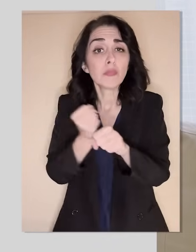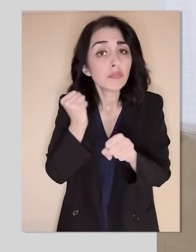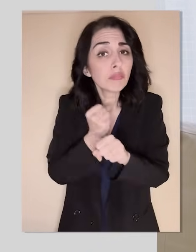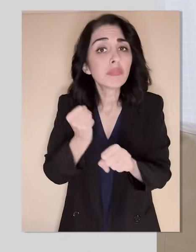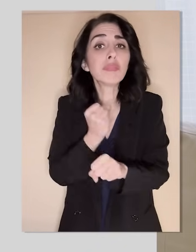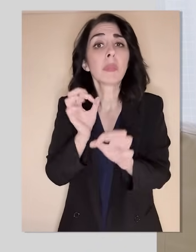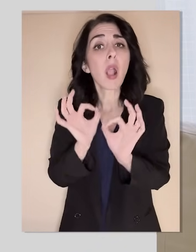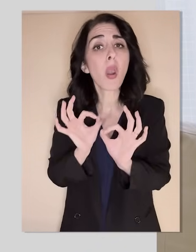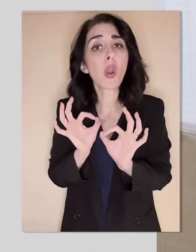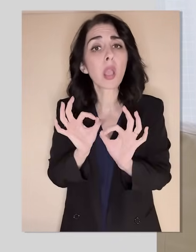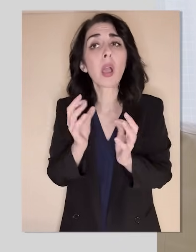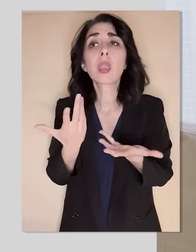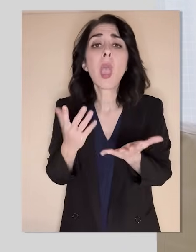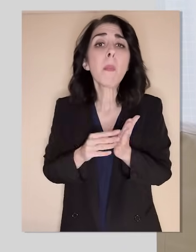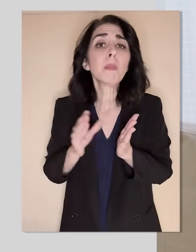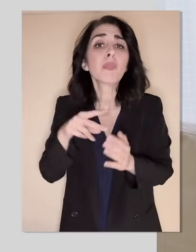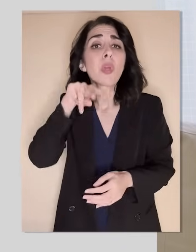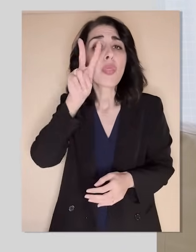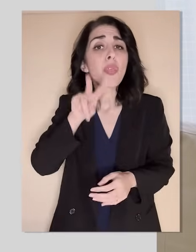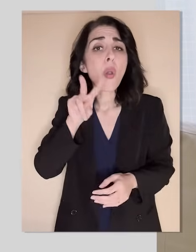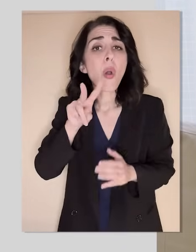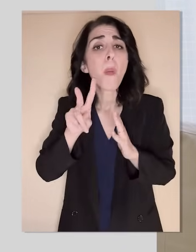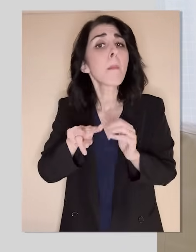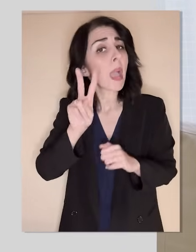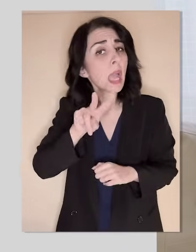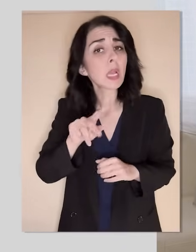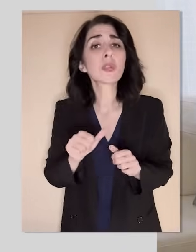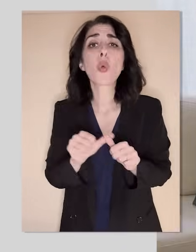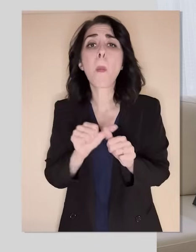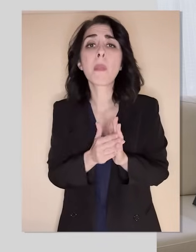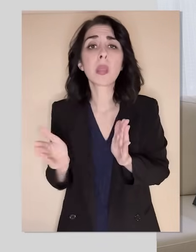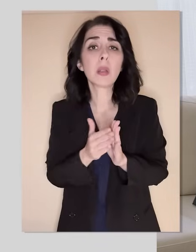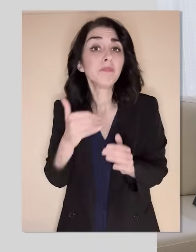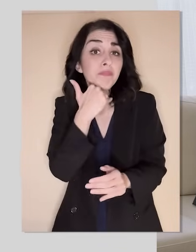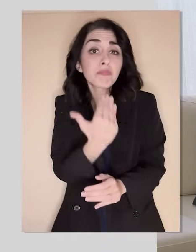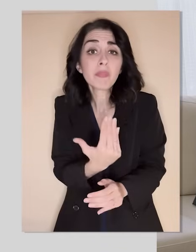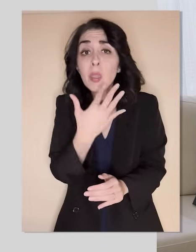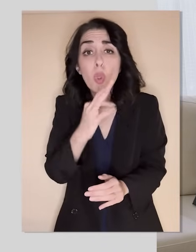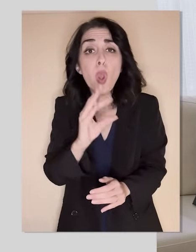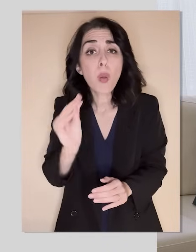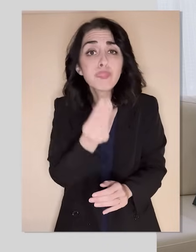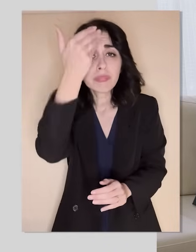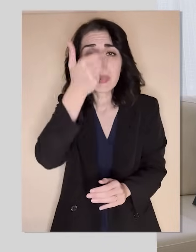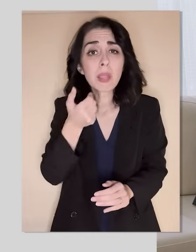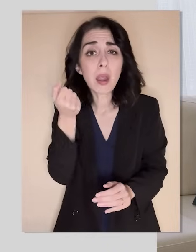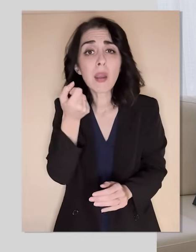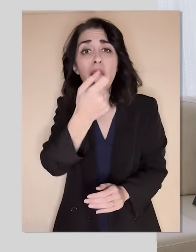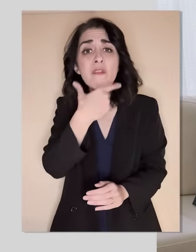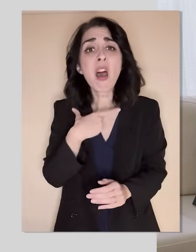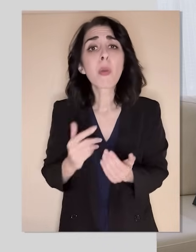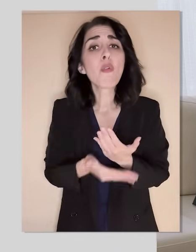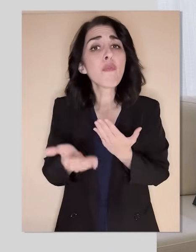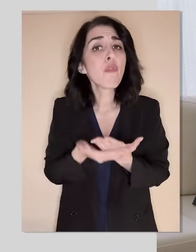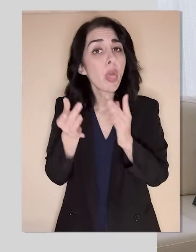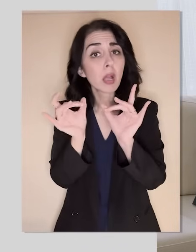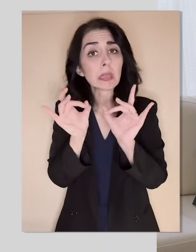basis and 2 days a month you can't work because of migraine and no medicine helps you, you should think of